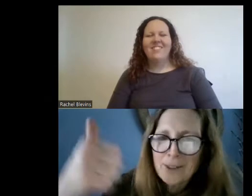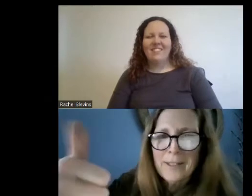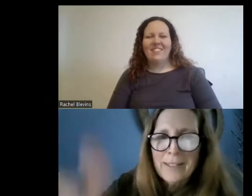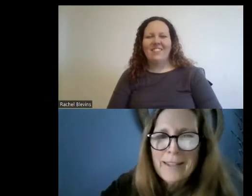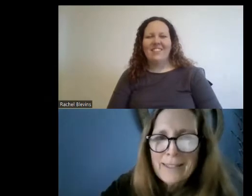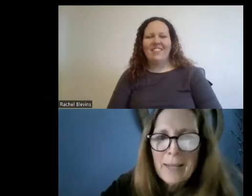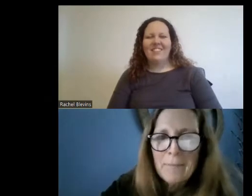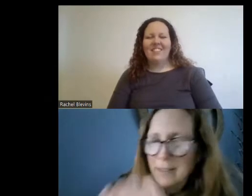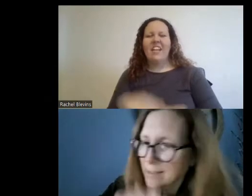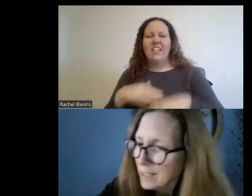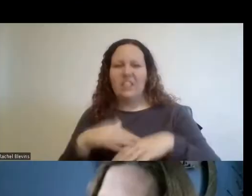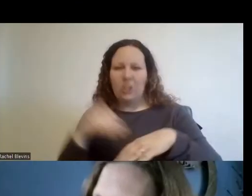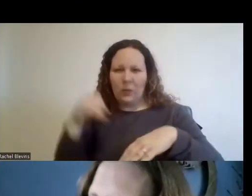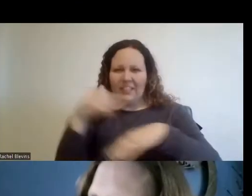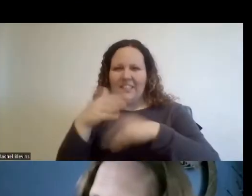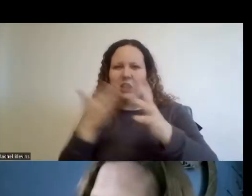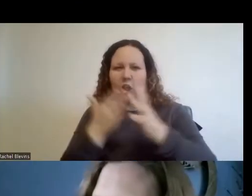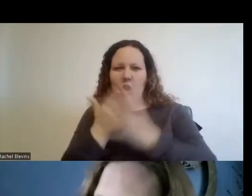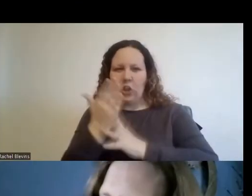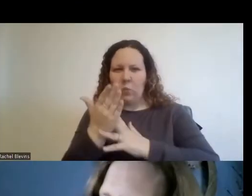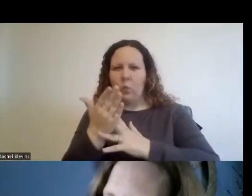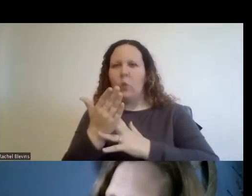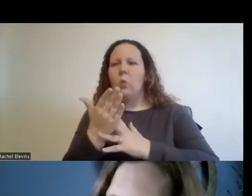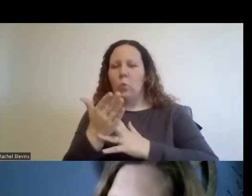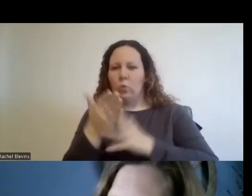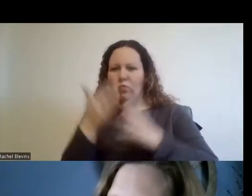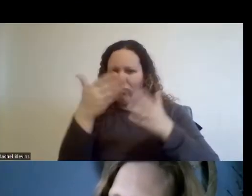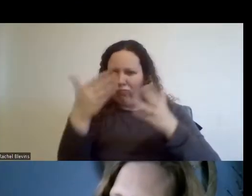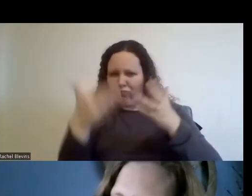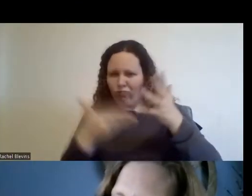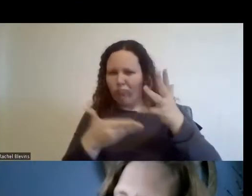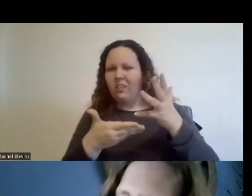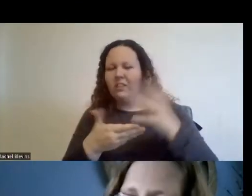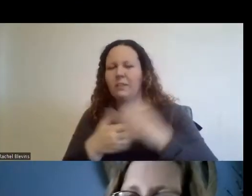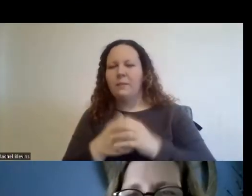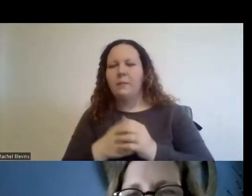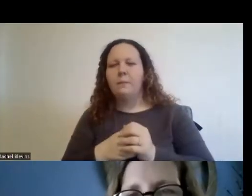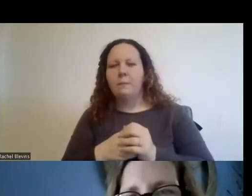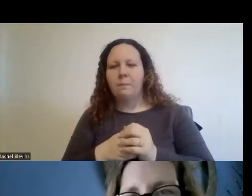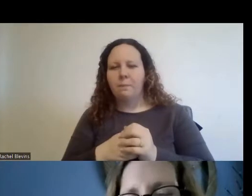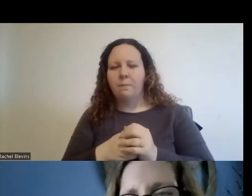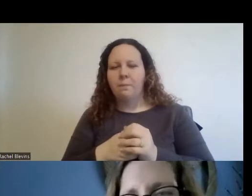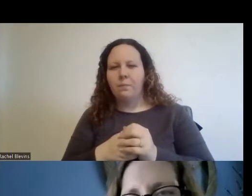malleus, good, and the stapes, and then it sends the